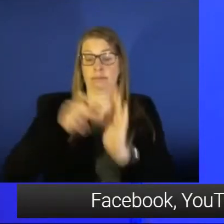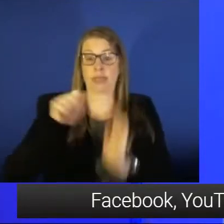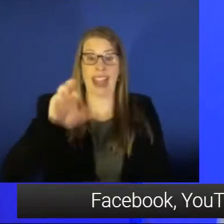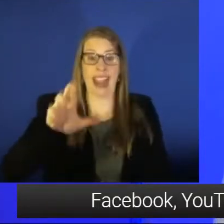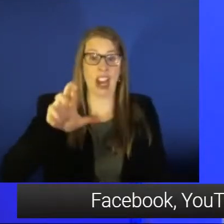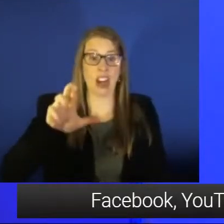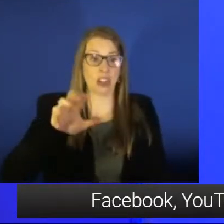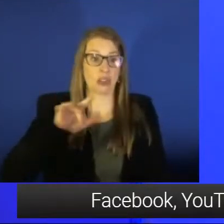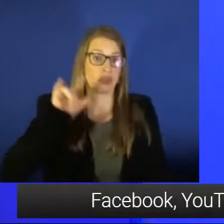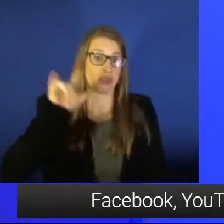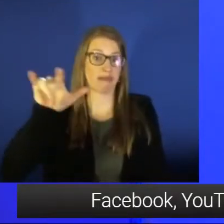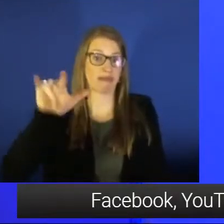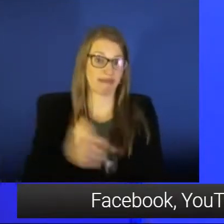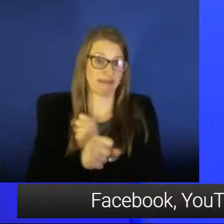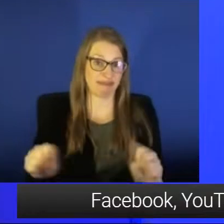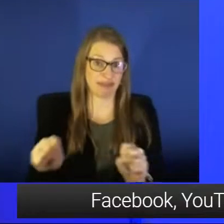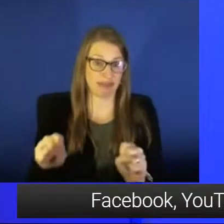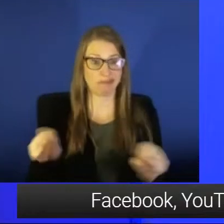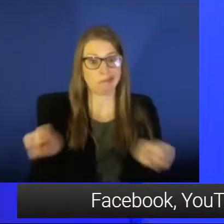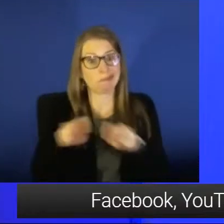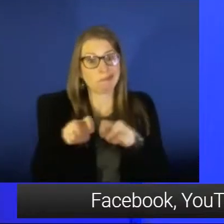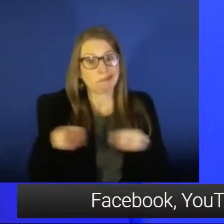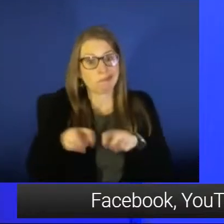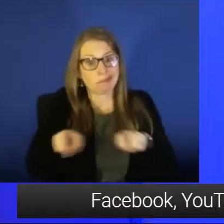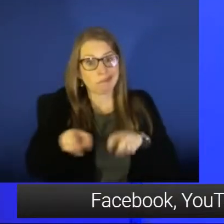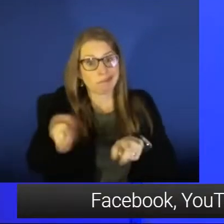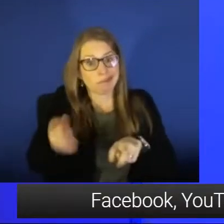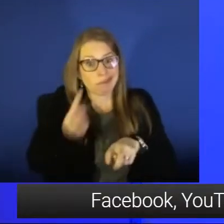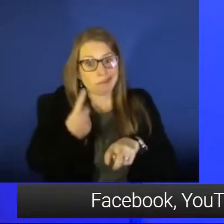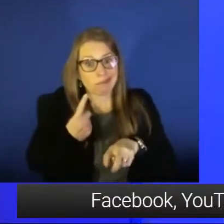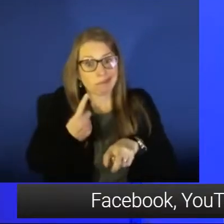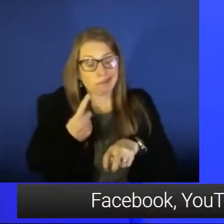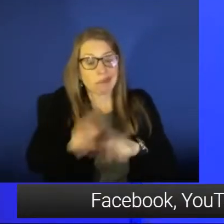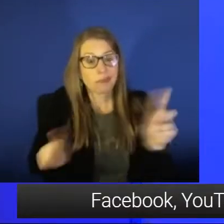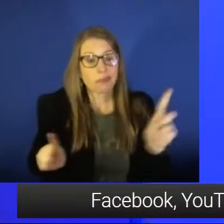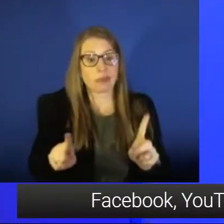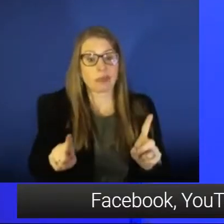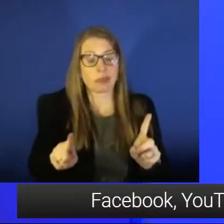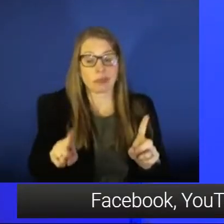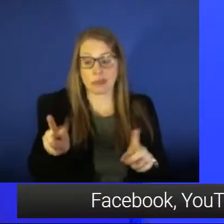safe. Again, you're crowded a bit. And so from a virus